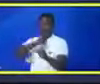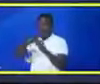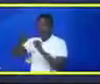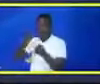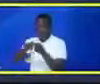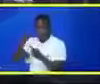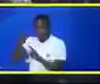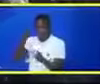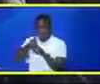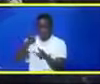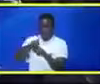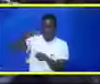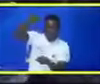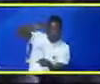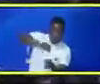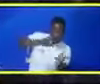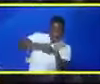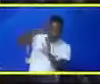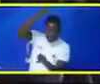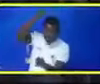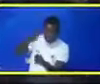instantly.